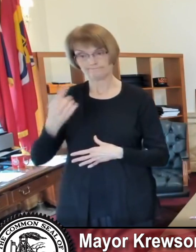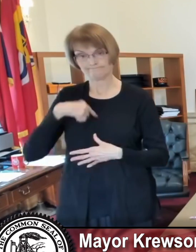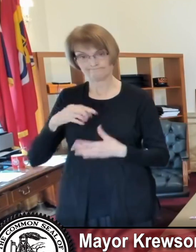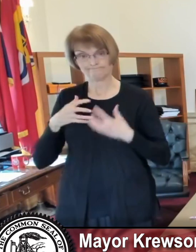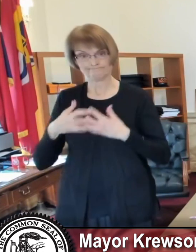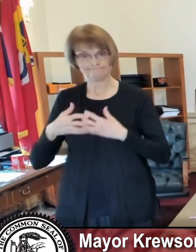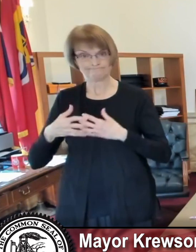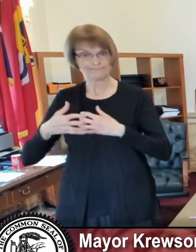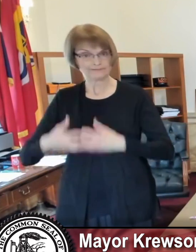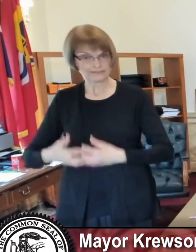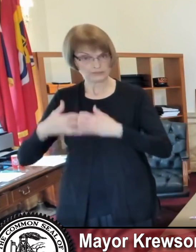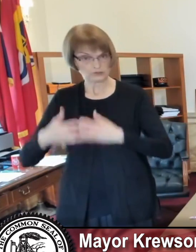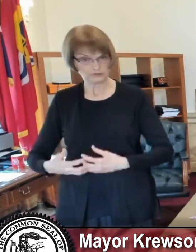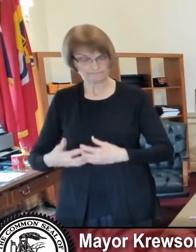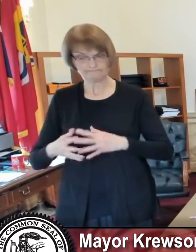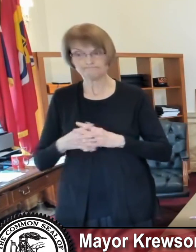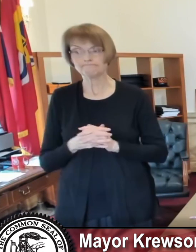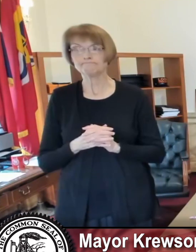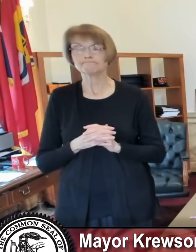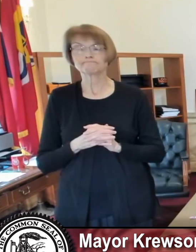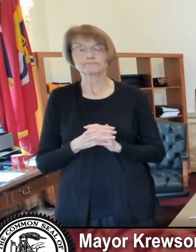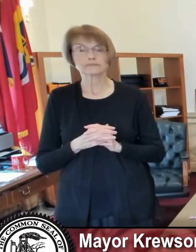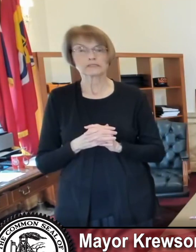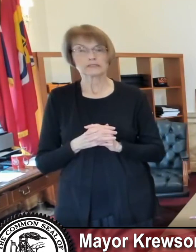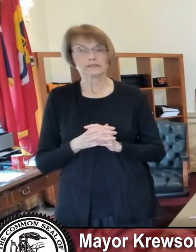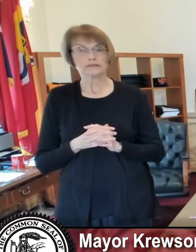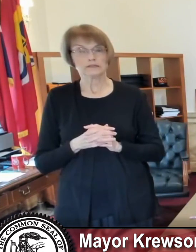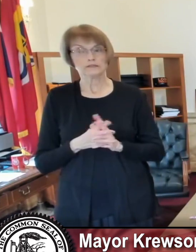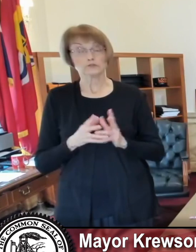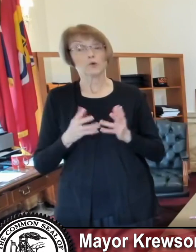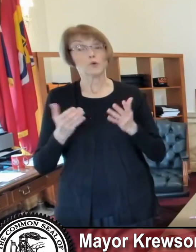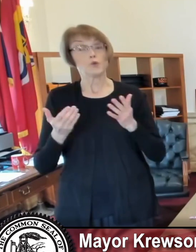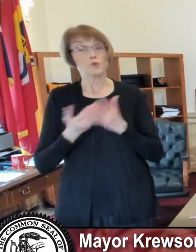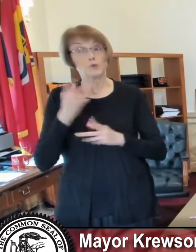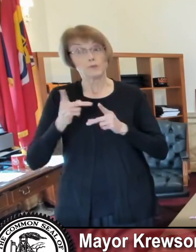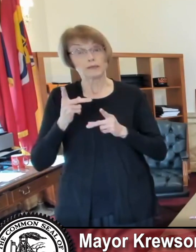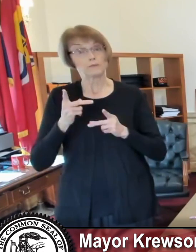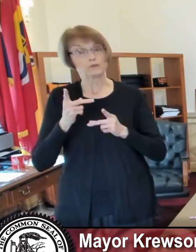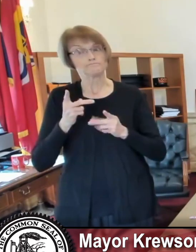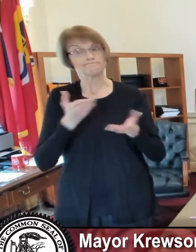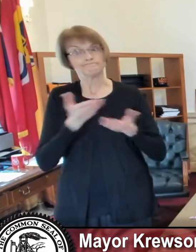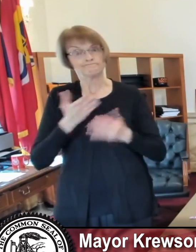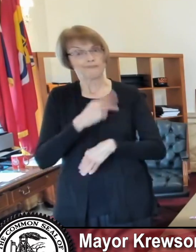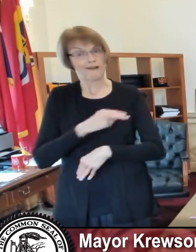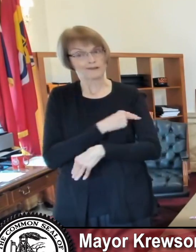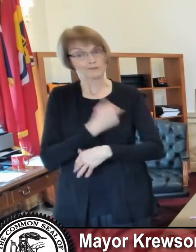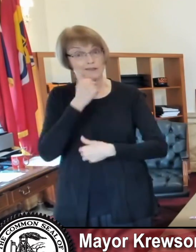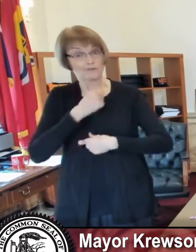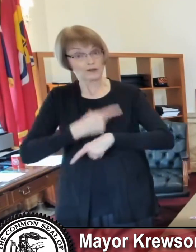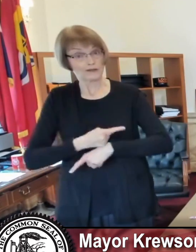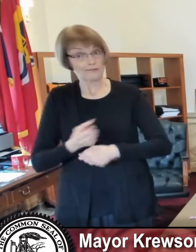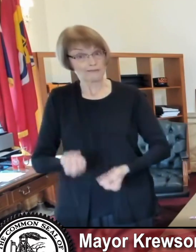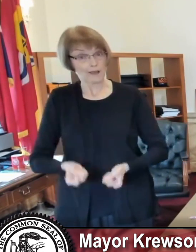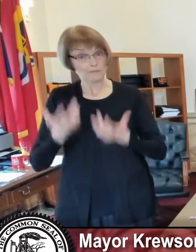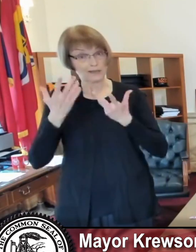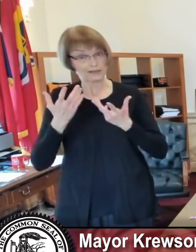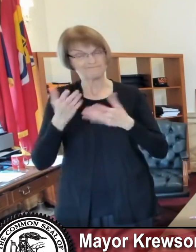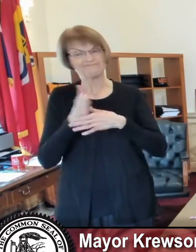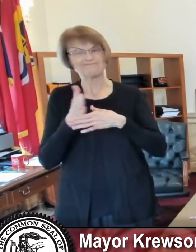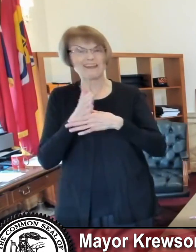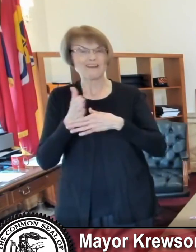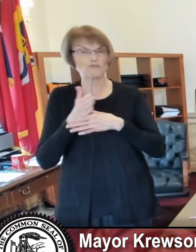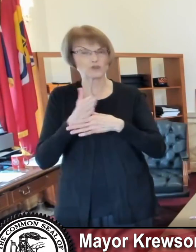ventilators. And in terms of patients admitted to the hospital each day, the region is